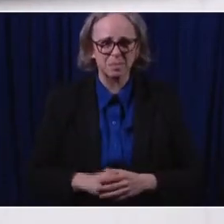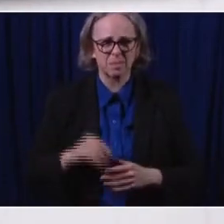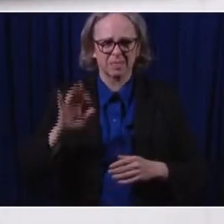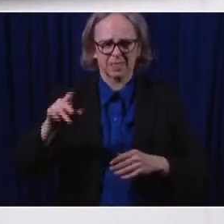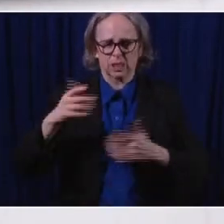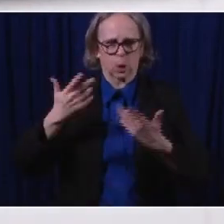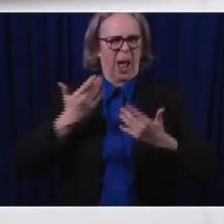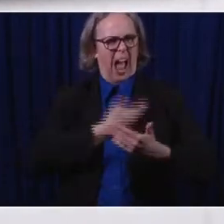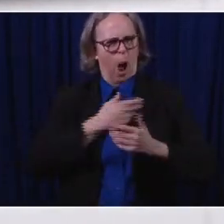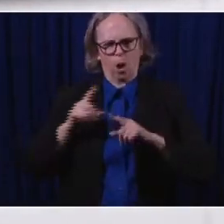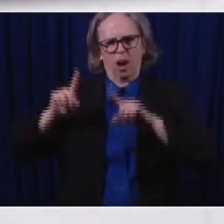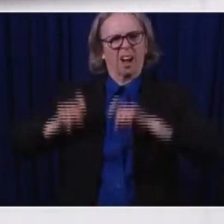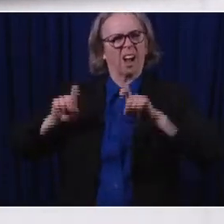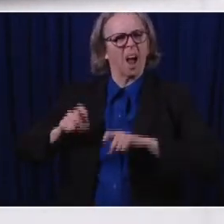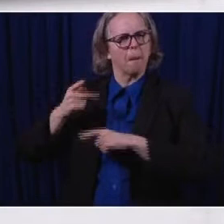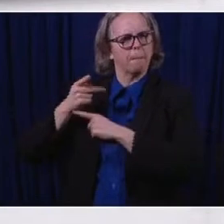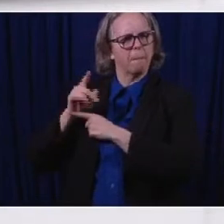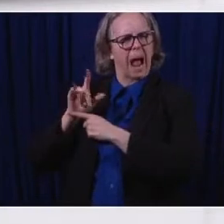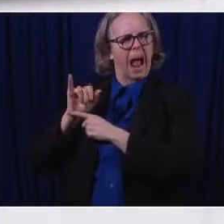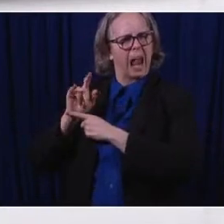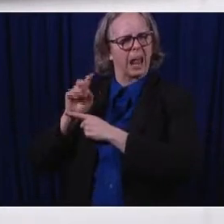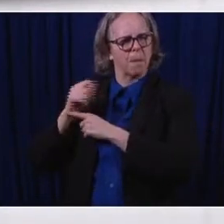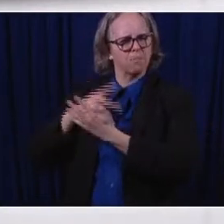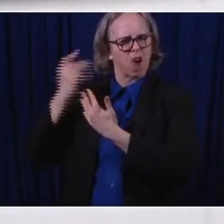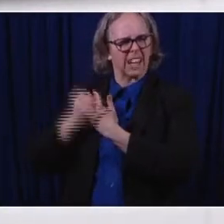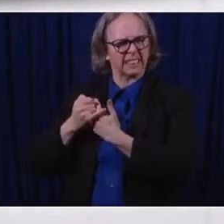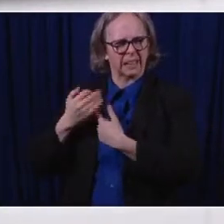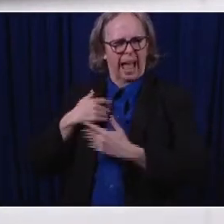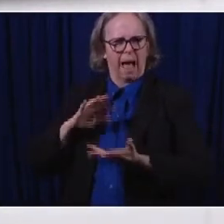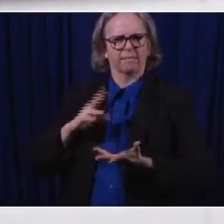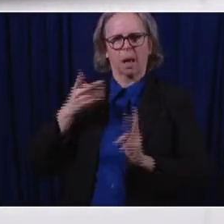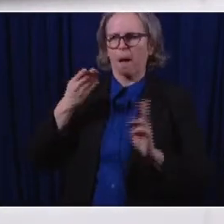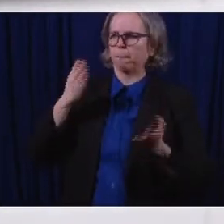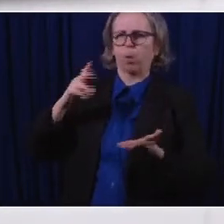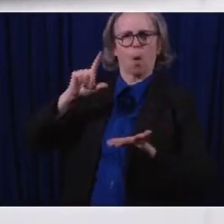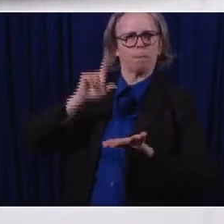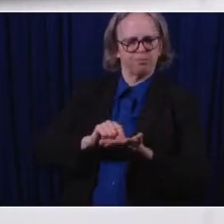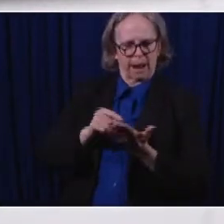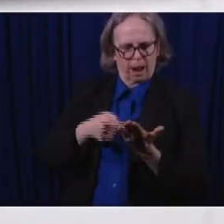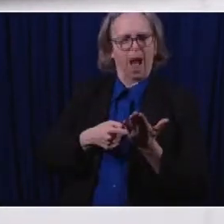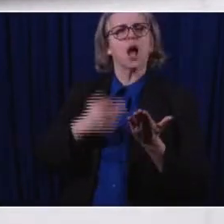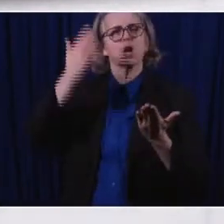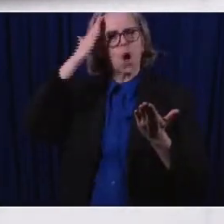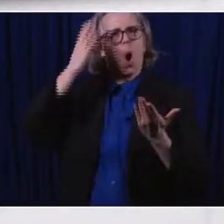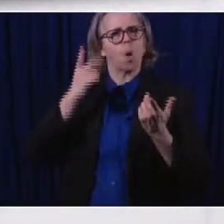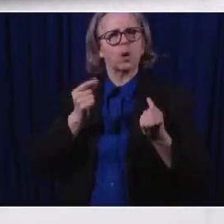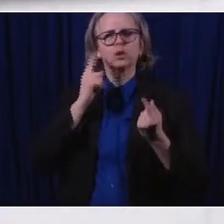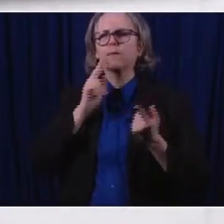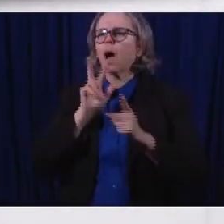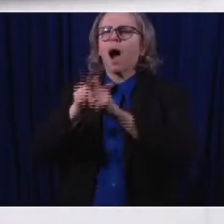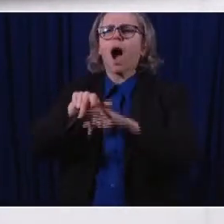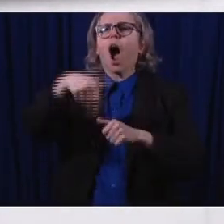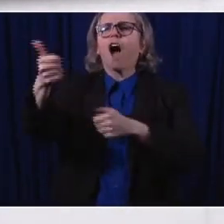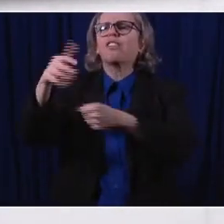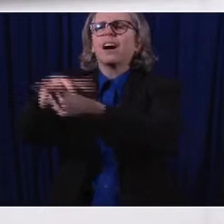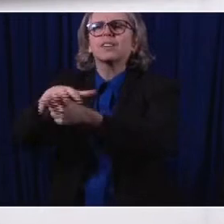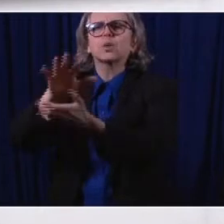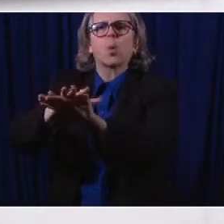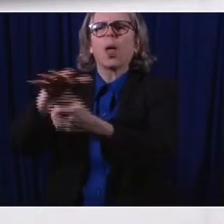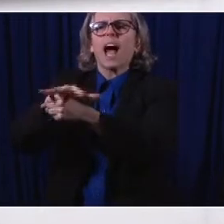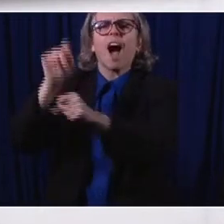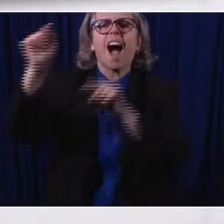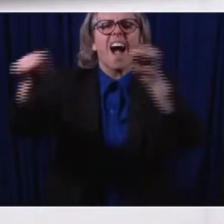do this. We know from a technology point of view, from an administration point of view, how to do this, and this plan is now